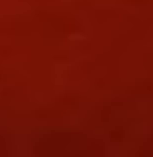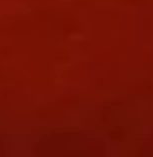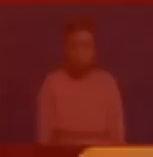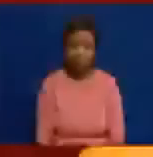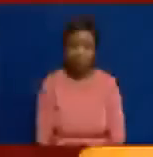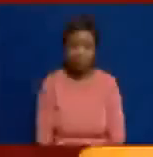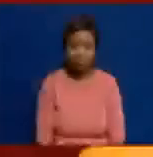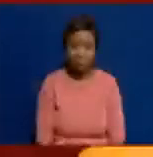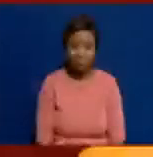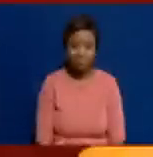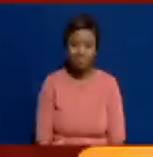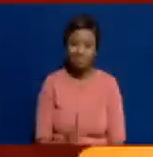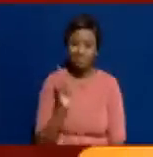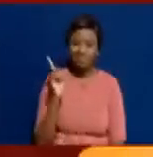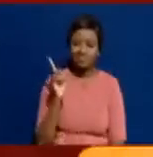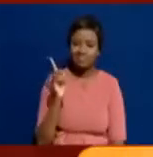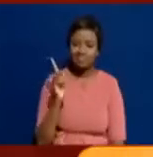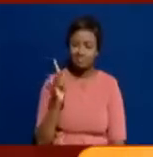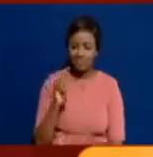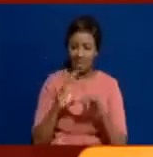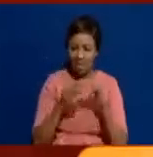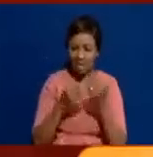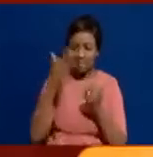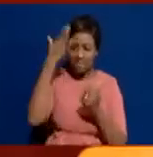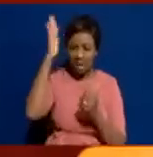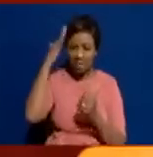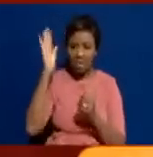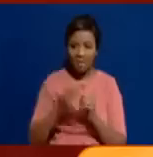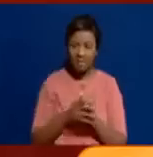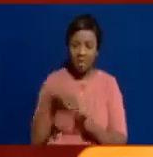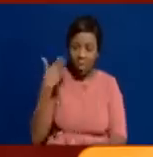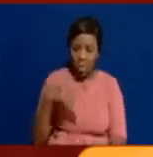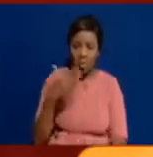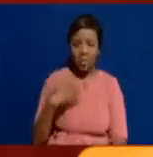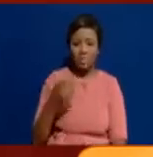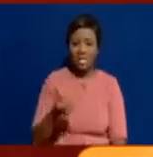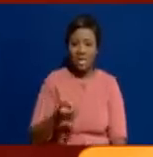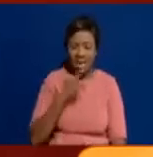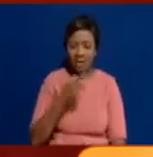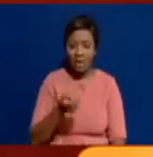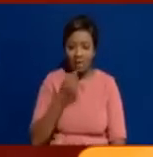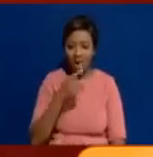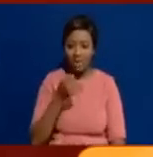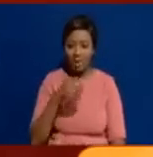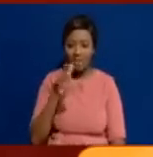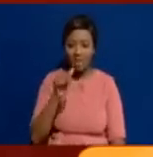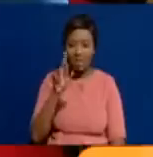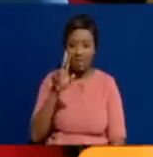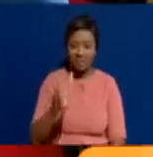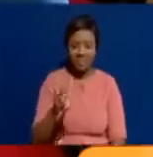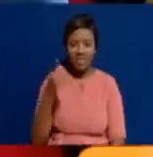In his digital HIV/AIDS awareness campaign, Ruele takes his ARV pills at different public